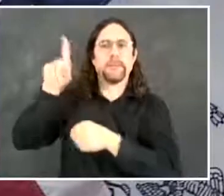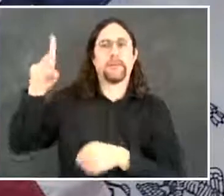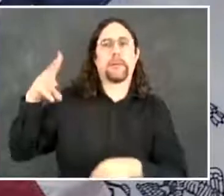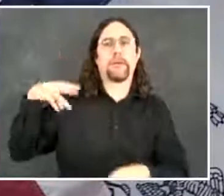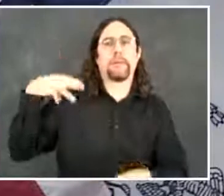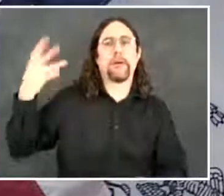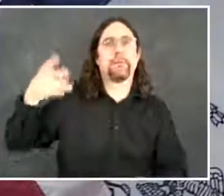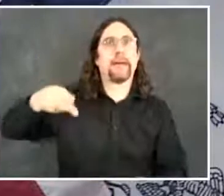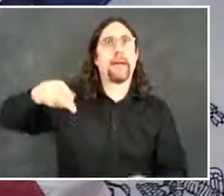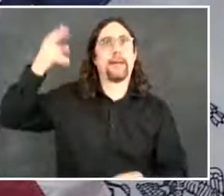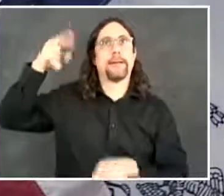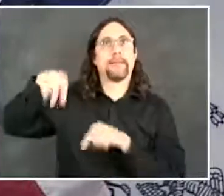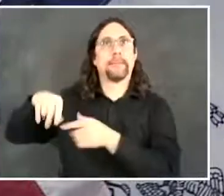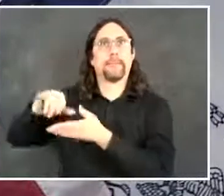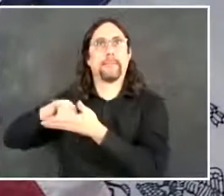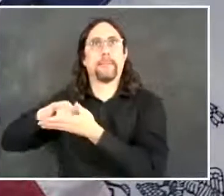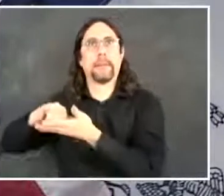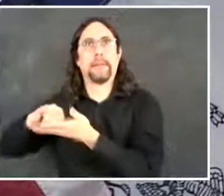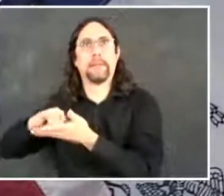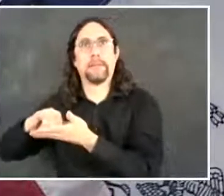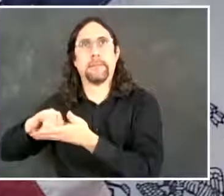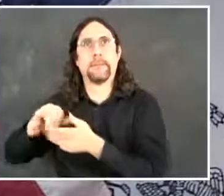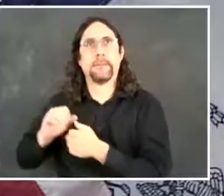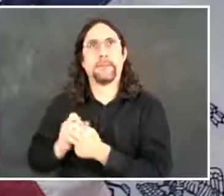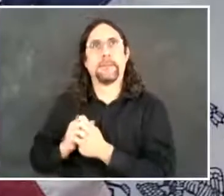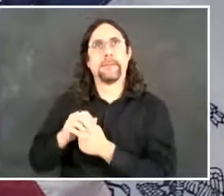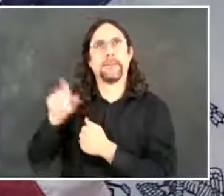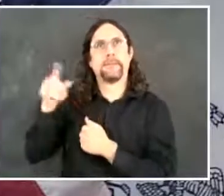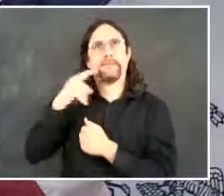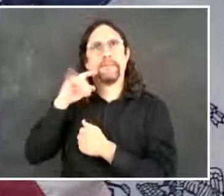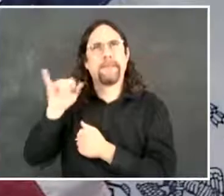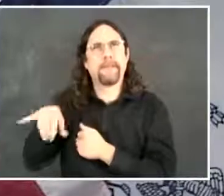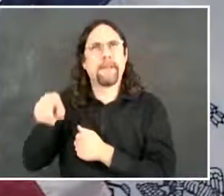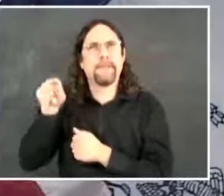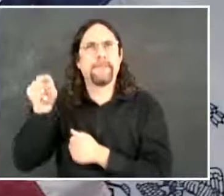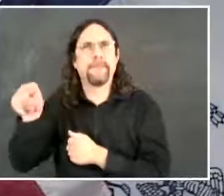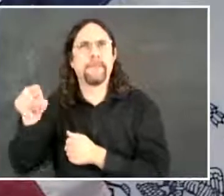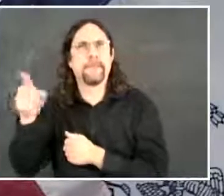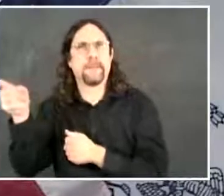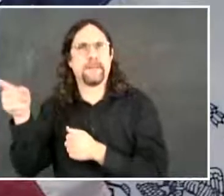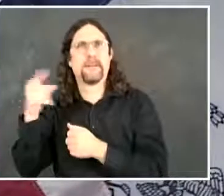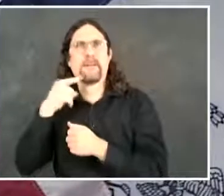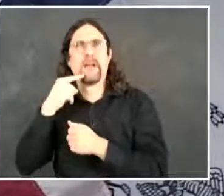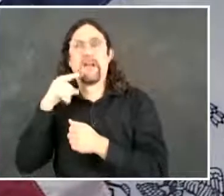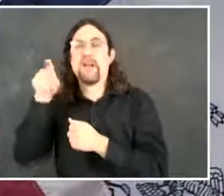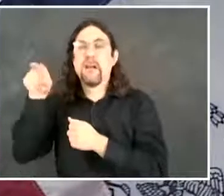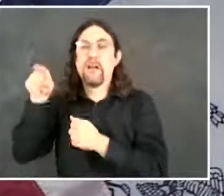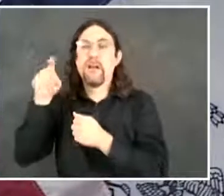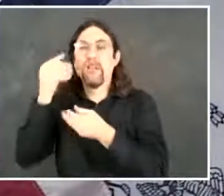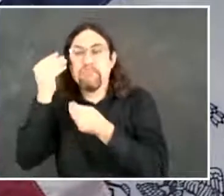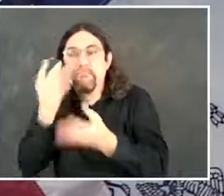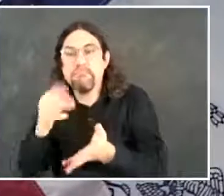state territory, they're under state oversight, but I'm wondering if the city has any responsibility